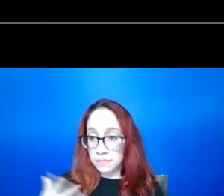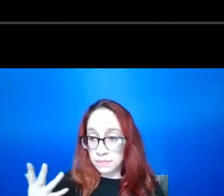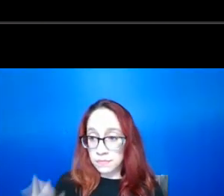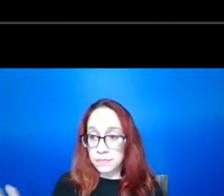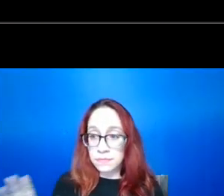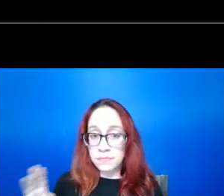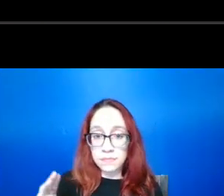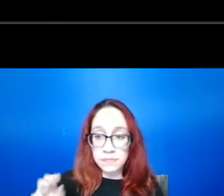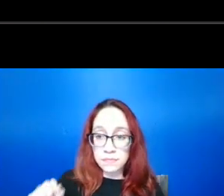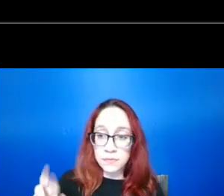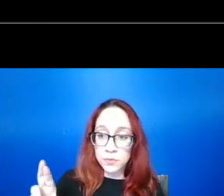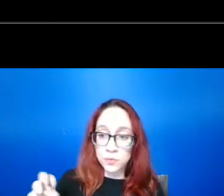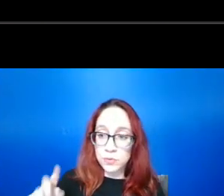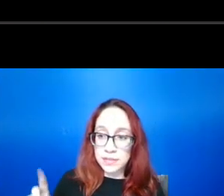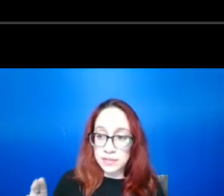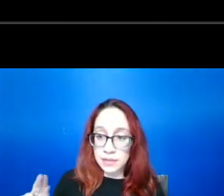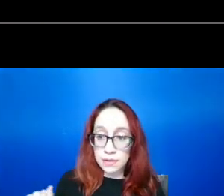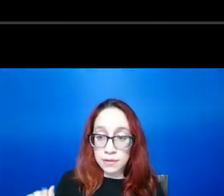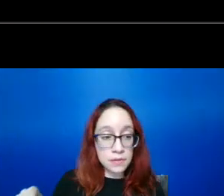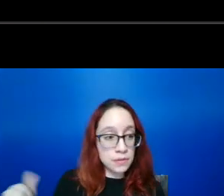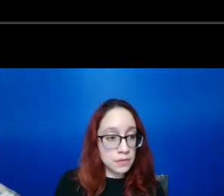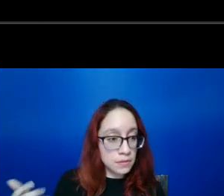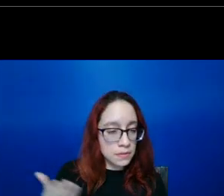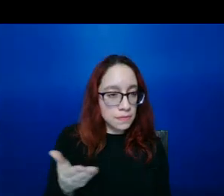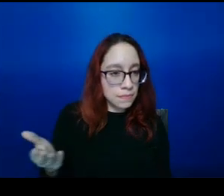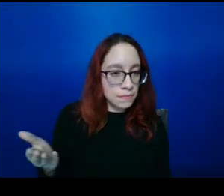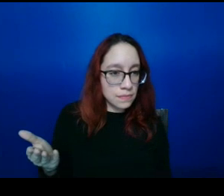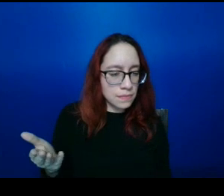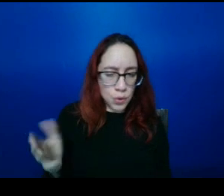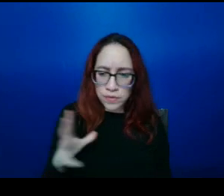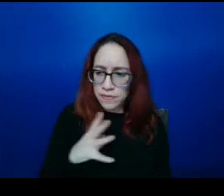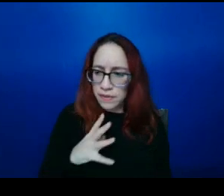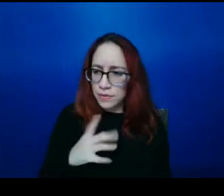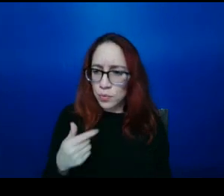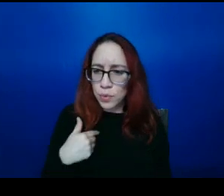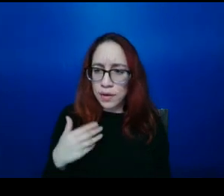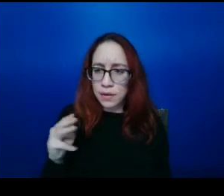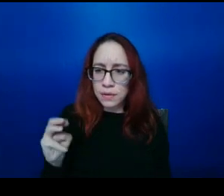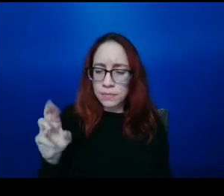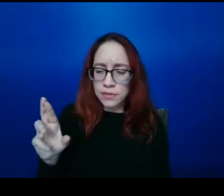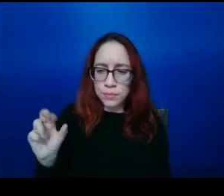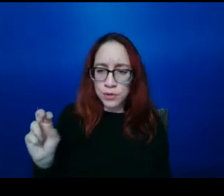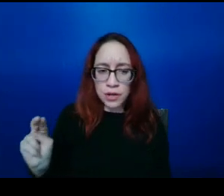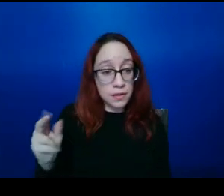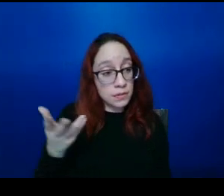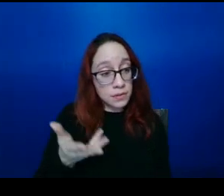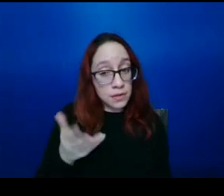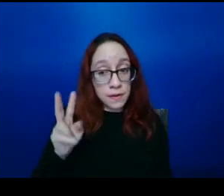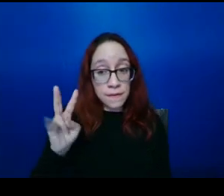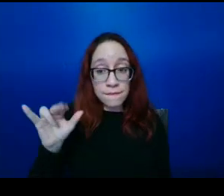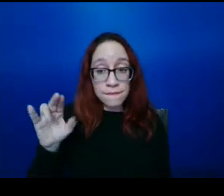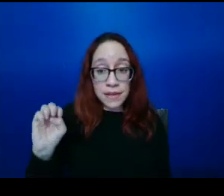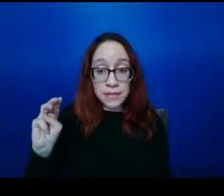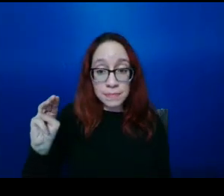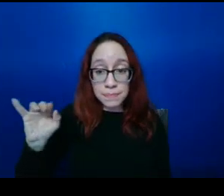Rosmel. All right, any other? After her, but if not. Oh, that's fine. Well, we have Mr. Baird on the podium. Go ahead, Vice Mayor.